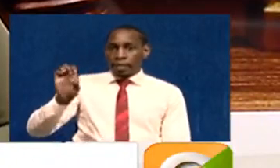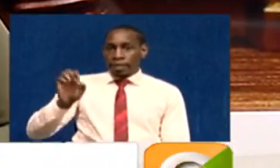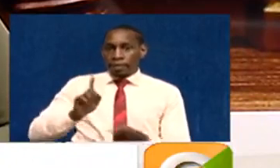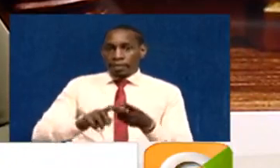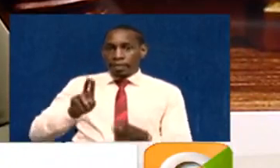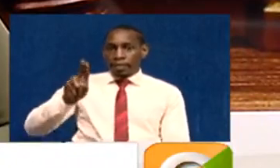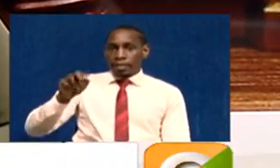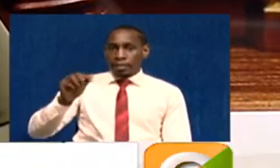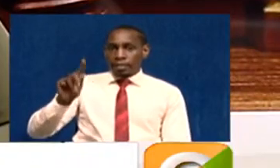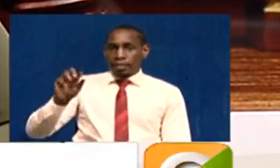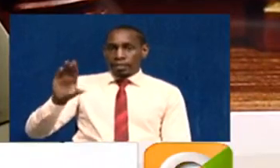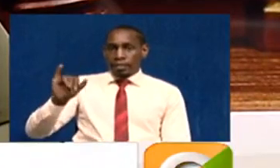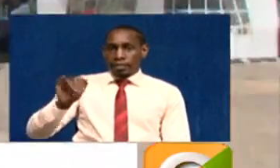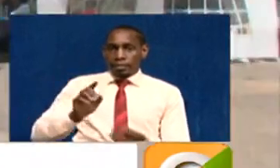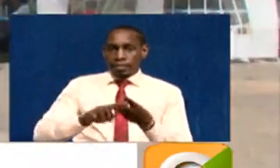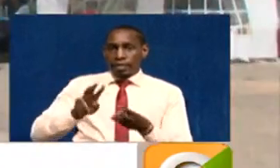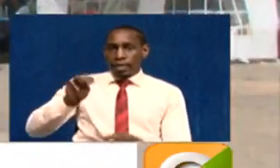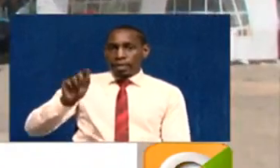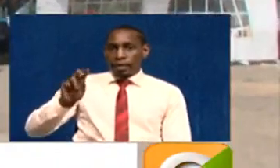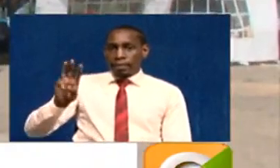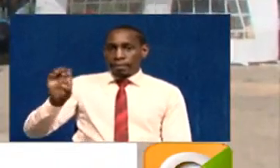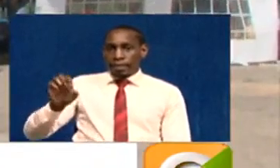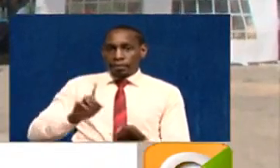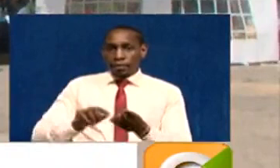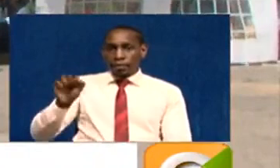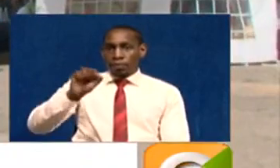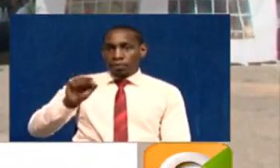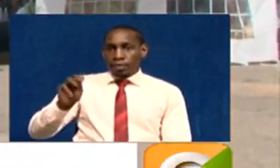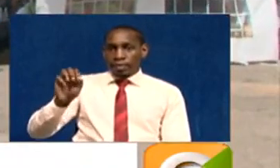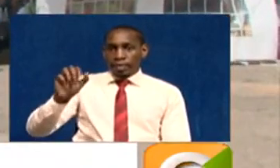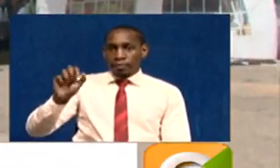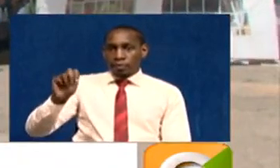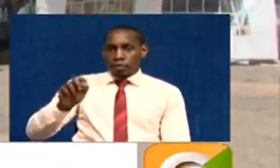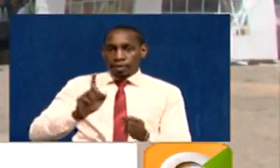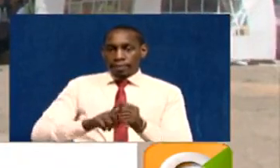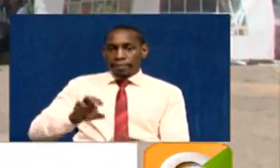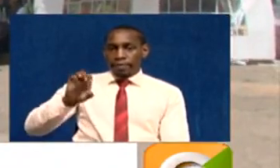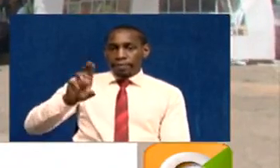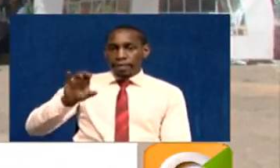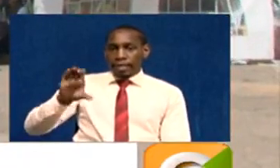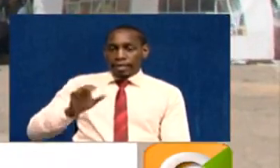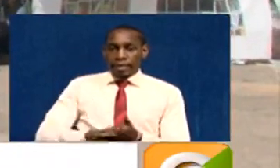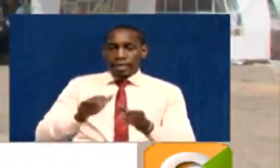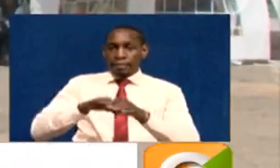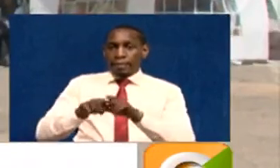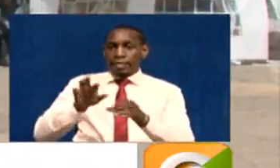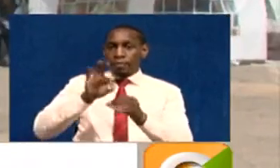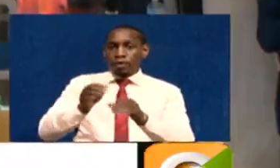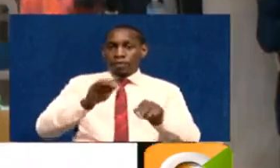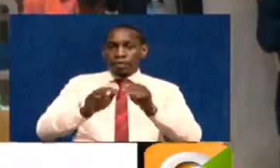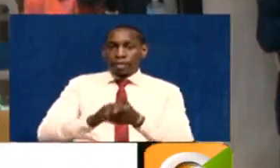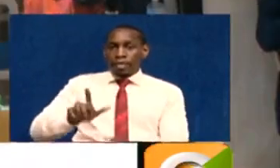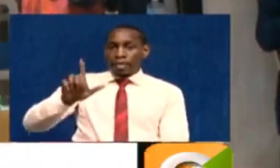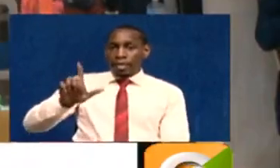Bernard Ngetich, Matthew Nyarami, Samson Omwanza, and Eric Njeru Theuri. Members also voted to elect